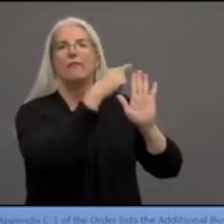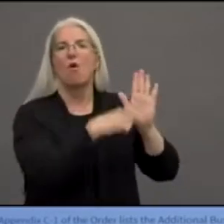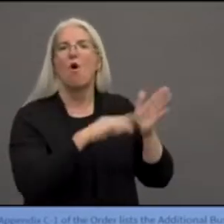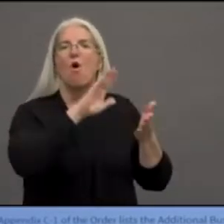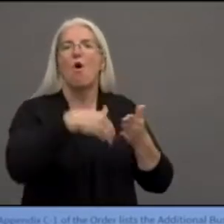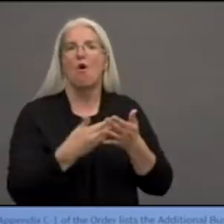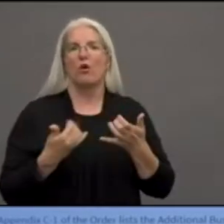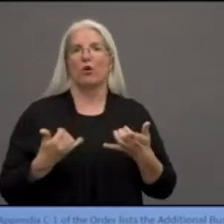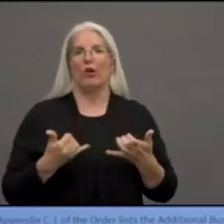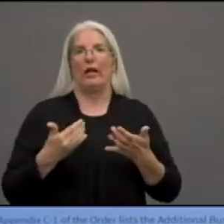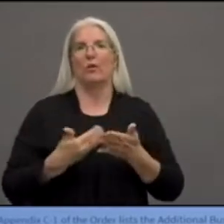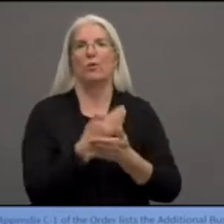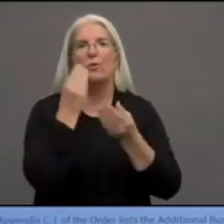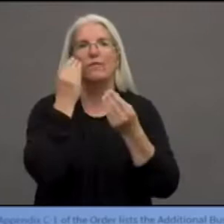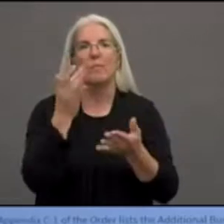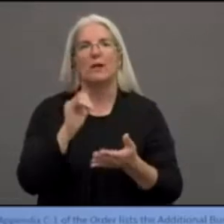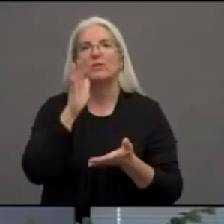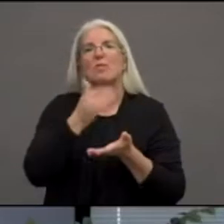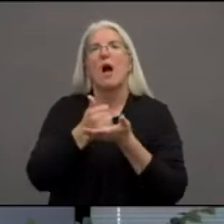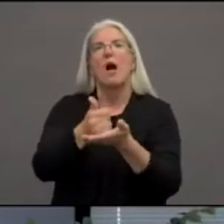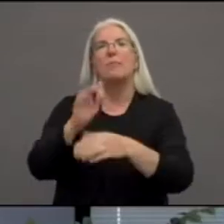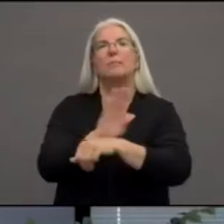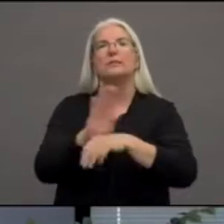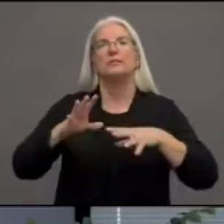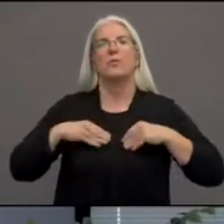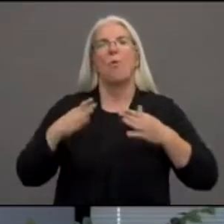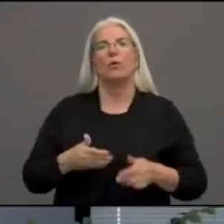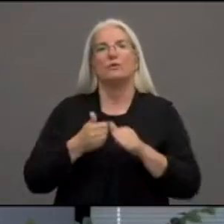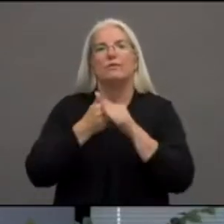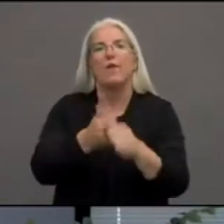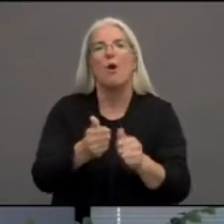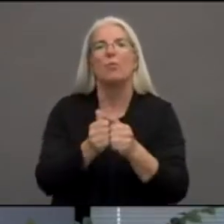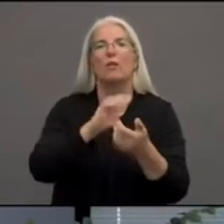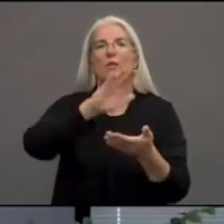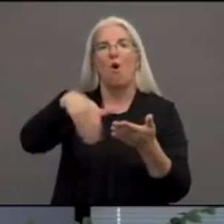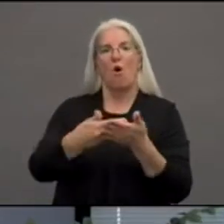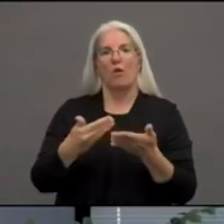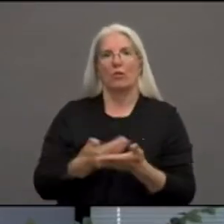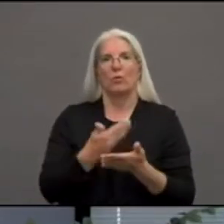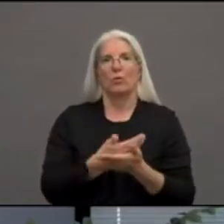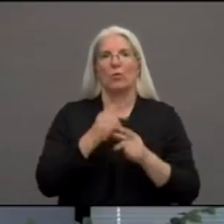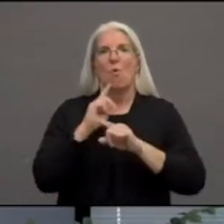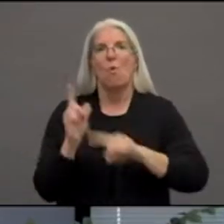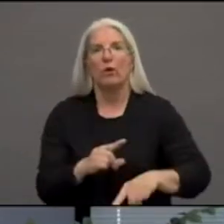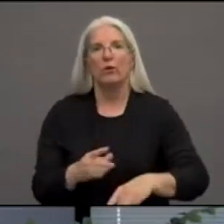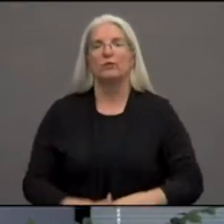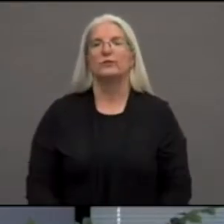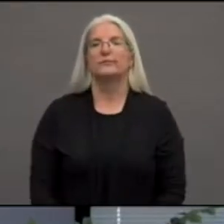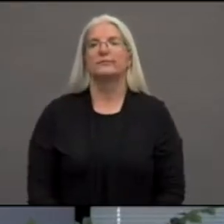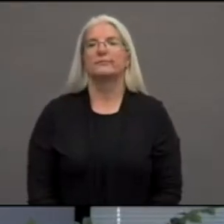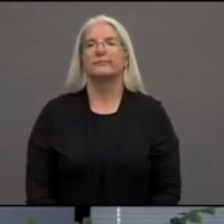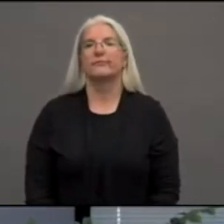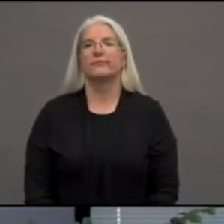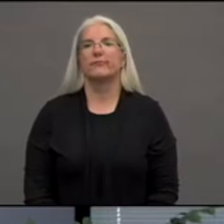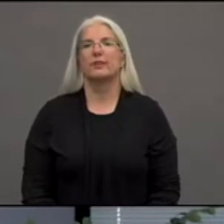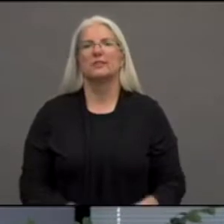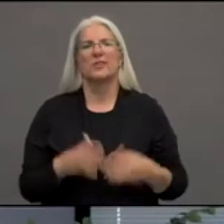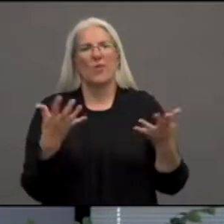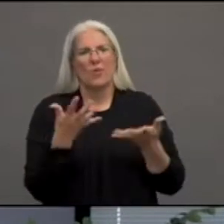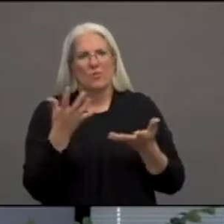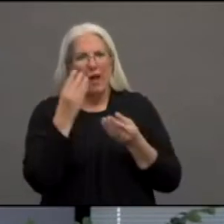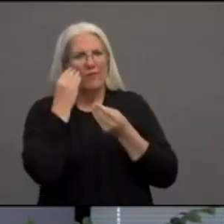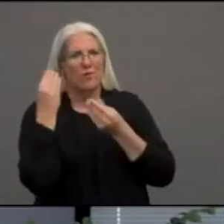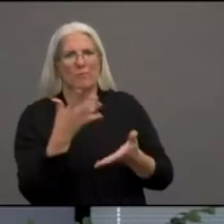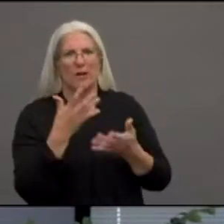stay current and comply with the most current orders. So what information and materials and methods did you use to create the